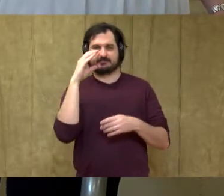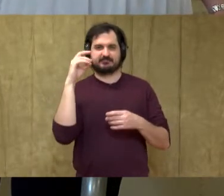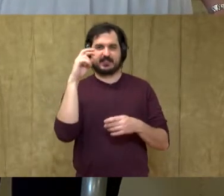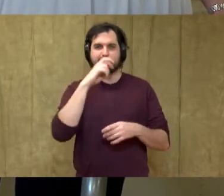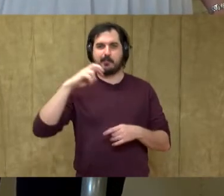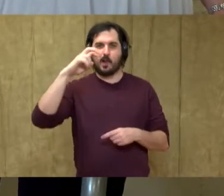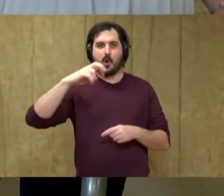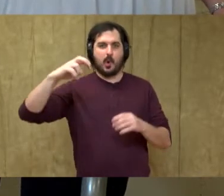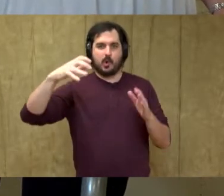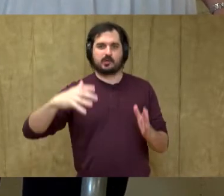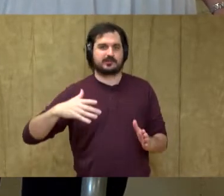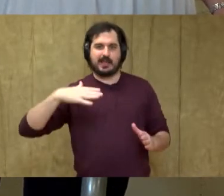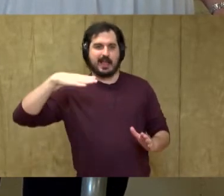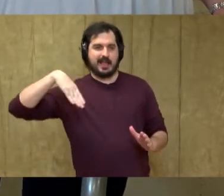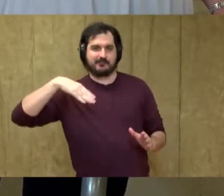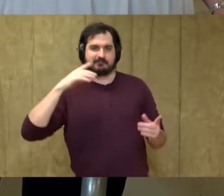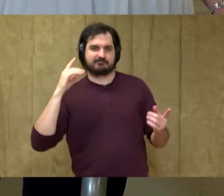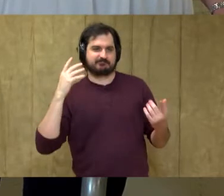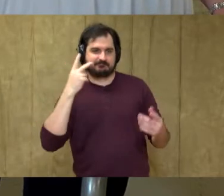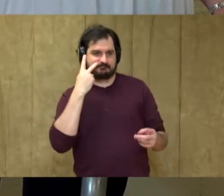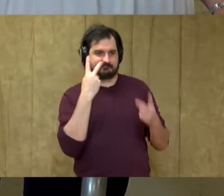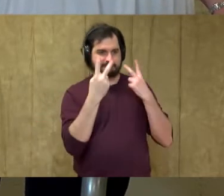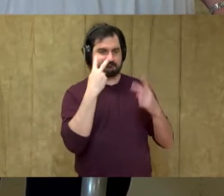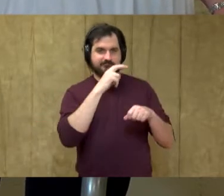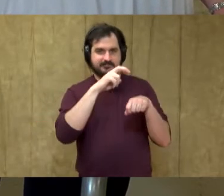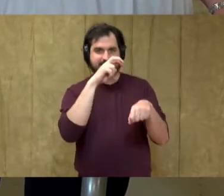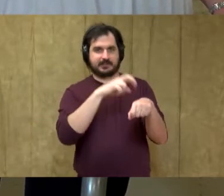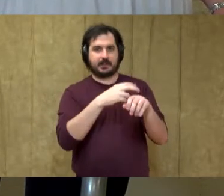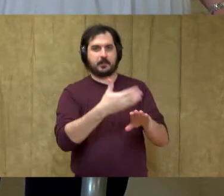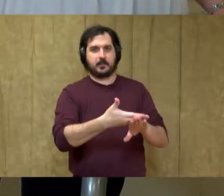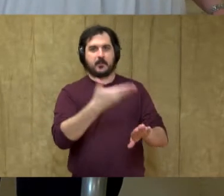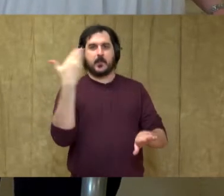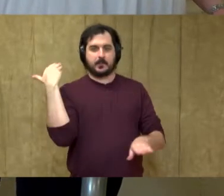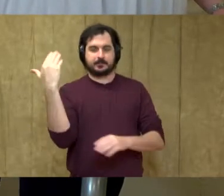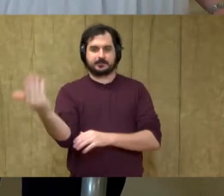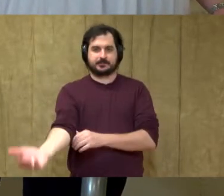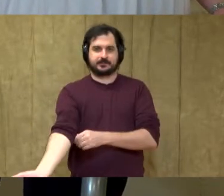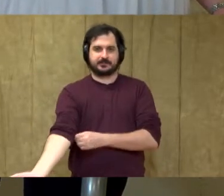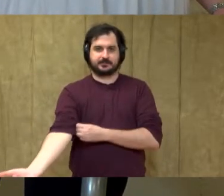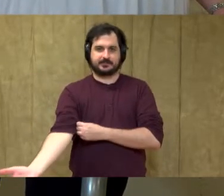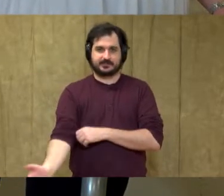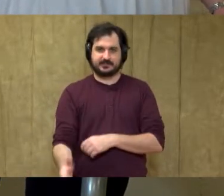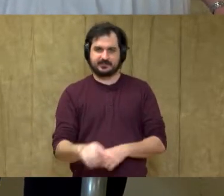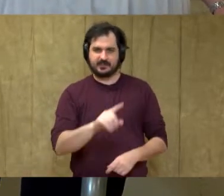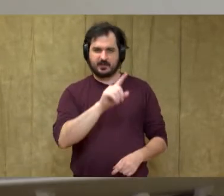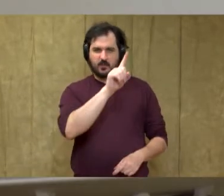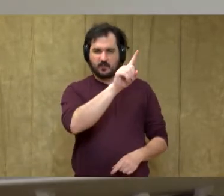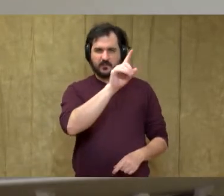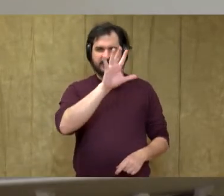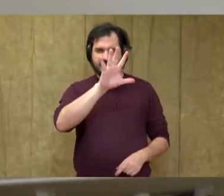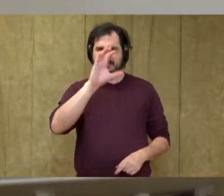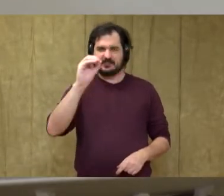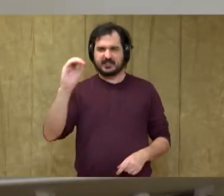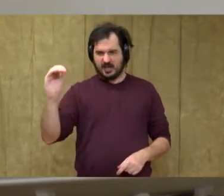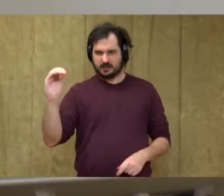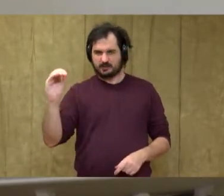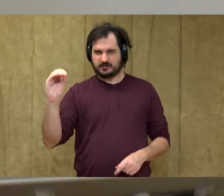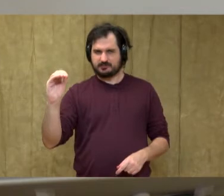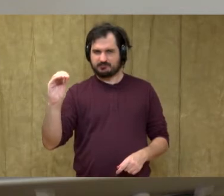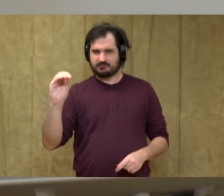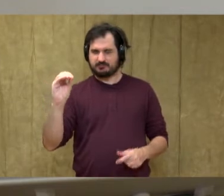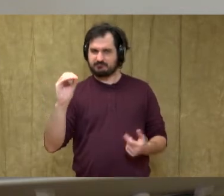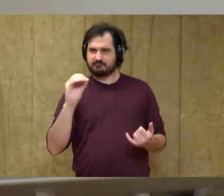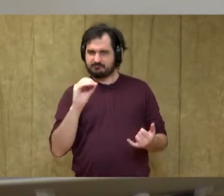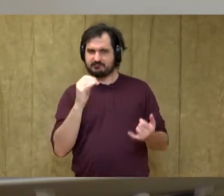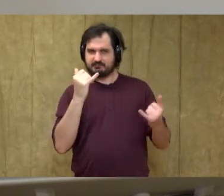1600s, now if I'm looking at a timeline or if I'm thinking about sequence, we had 1500, now we have 1600,